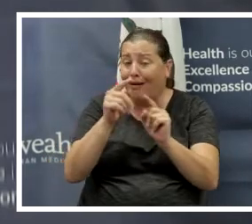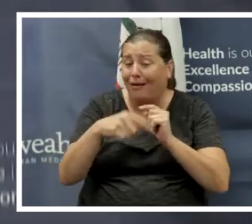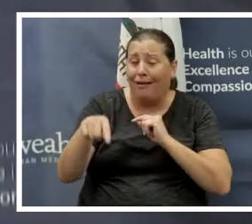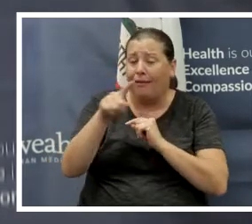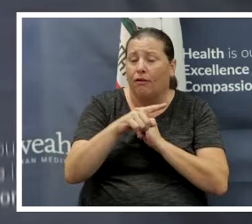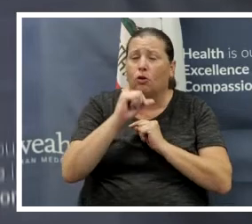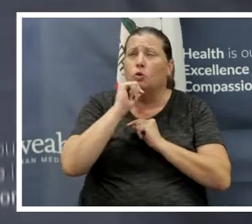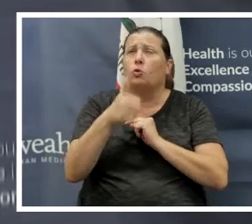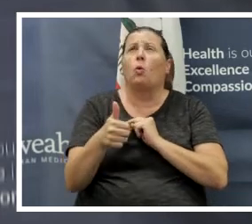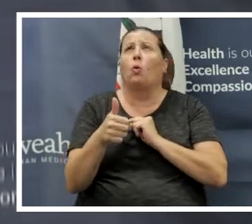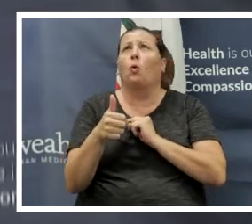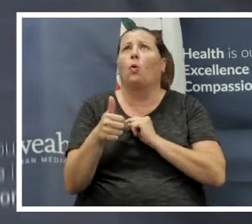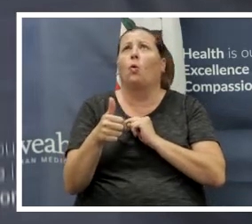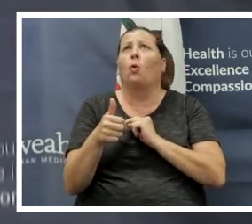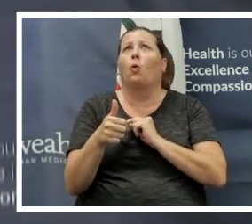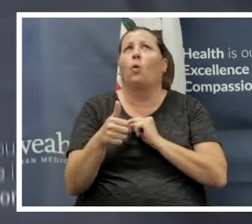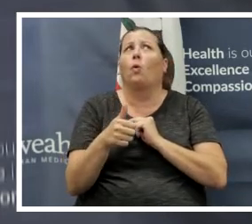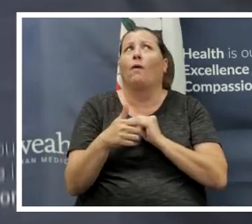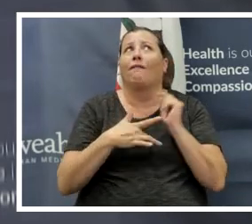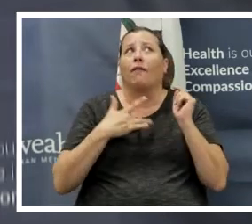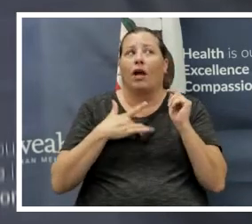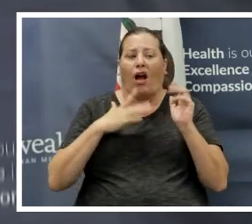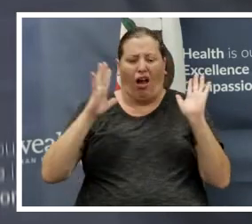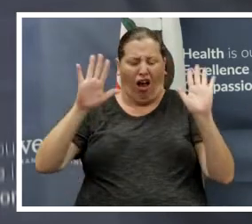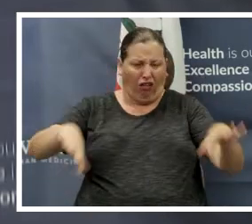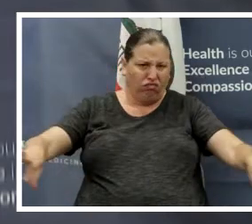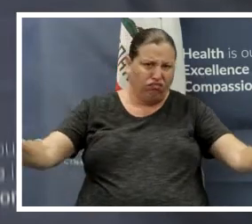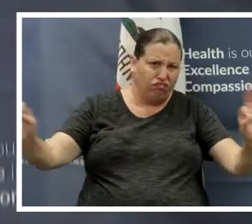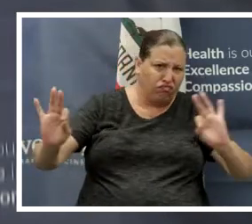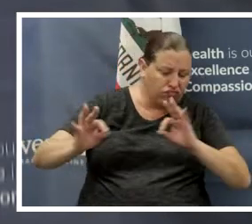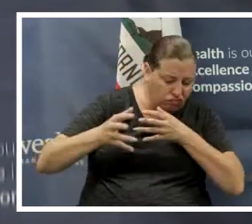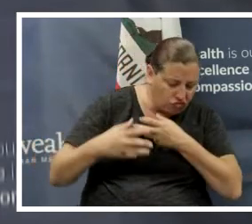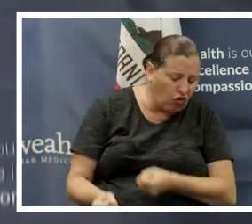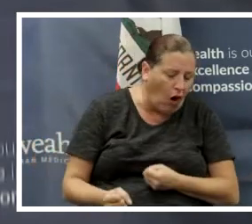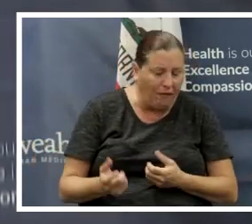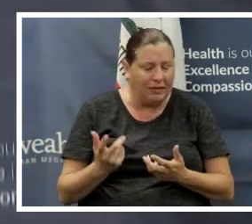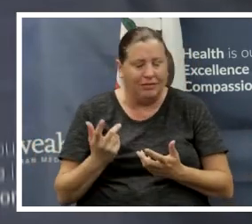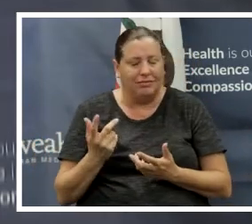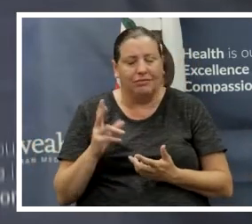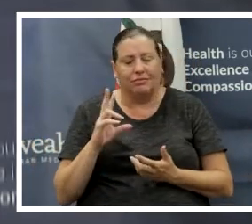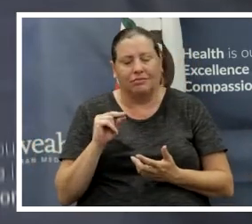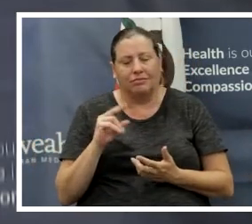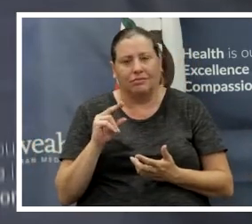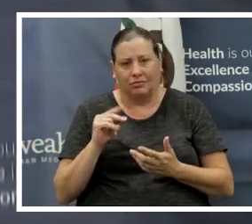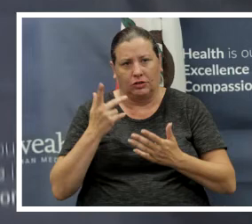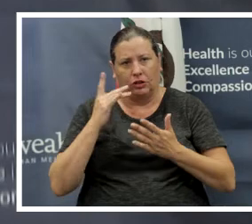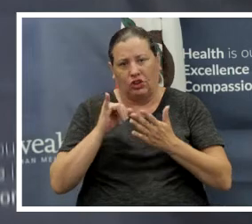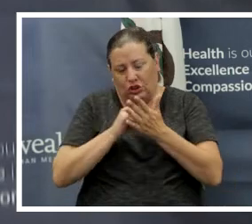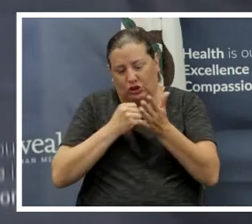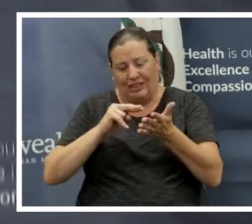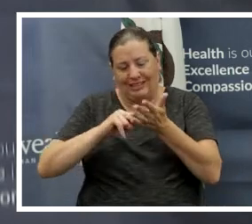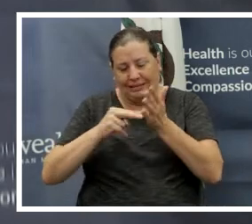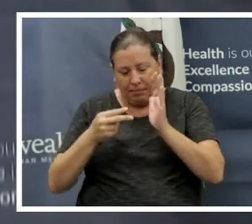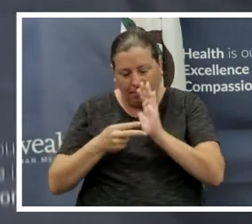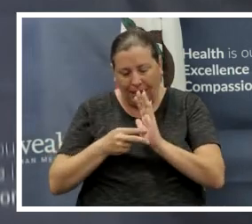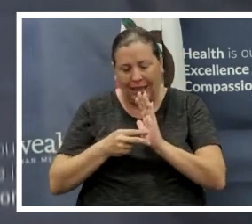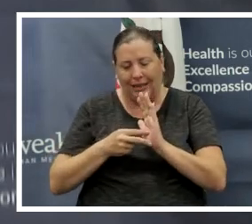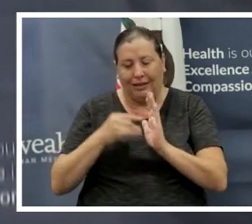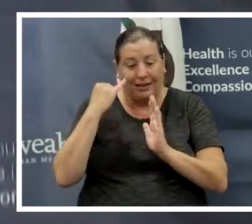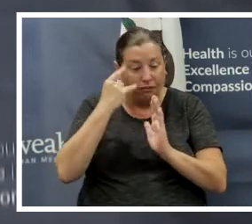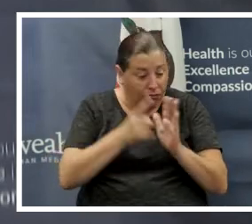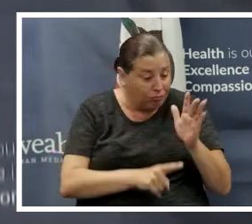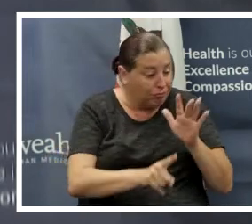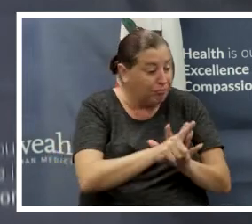an overconfidence from that, because all that means is you don't have the virus right then. So